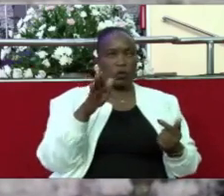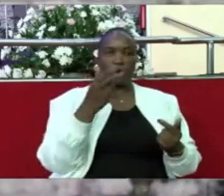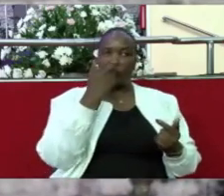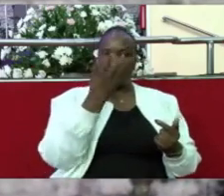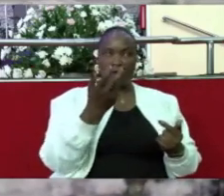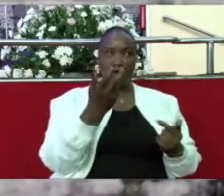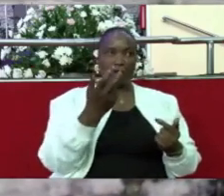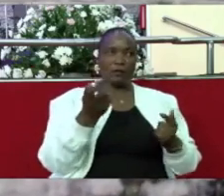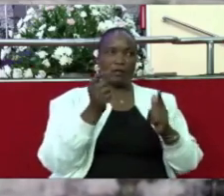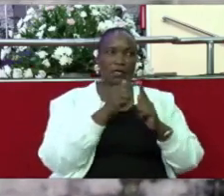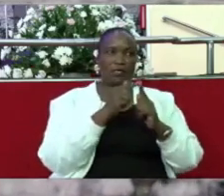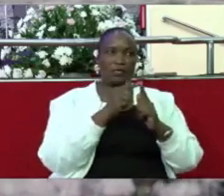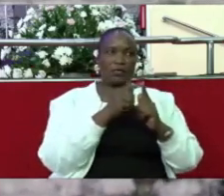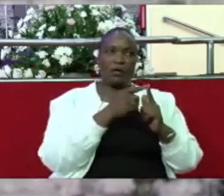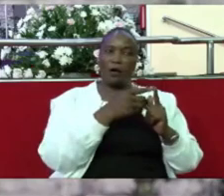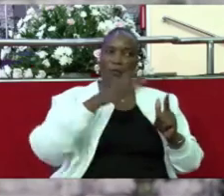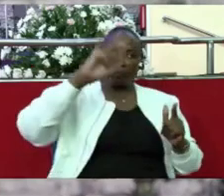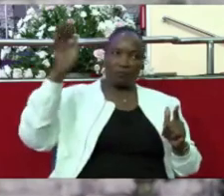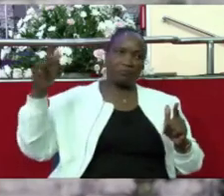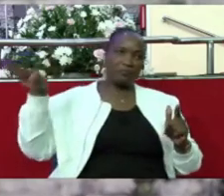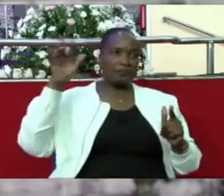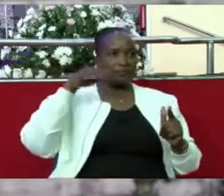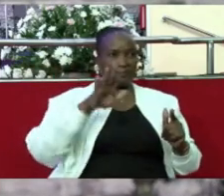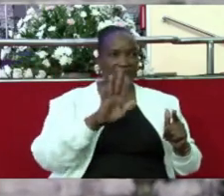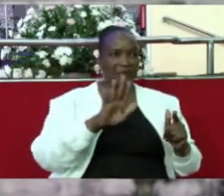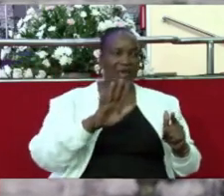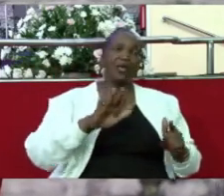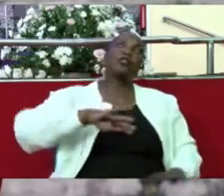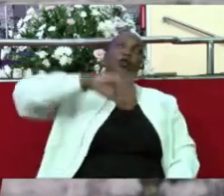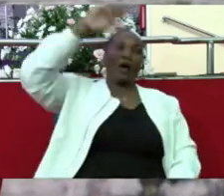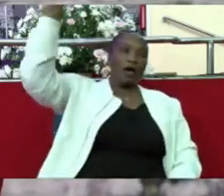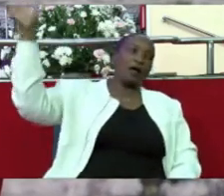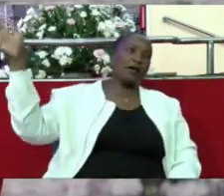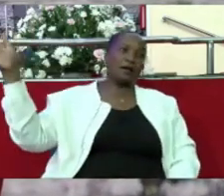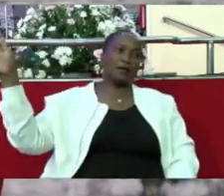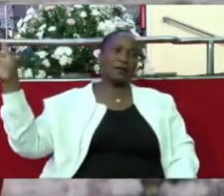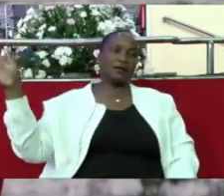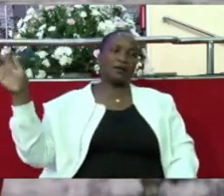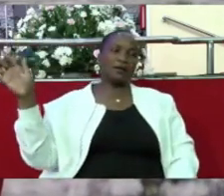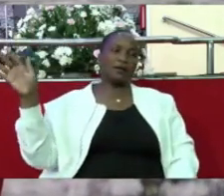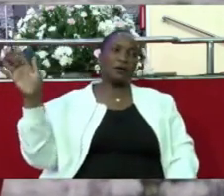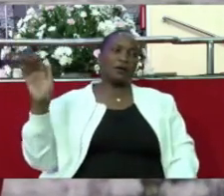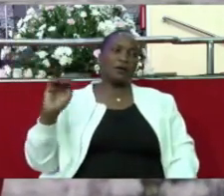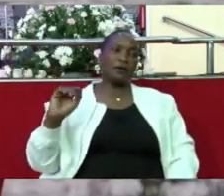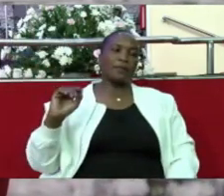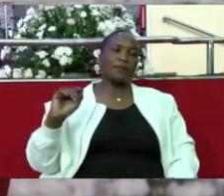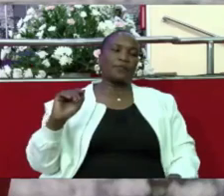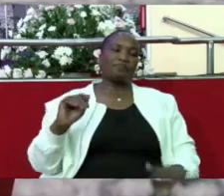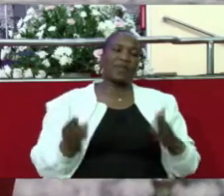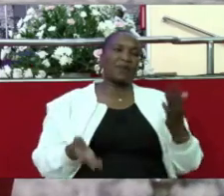others, he preserved Elijah of old. When he had run and he had no grace to